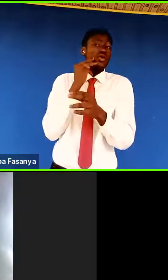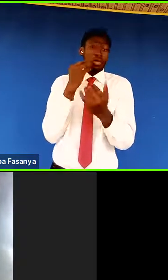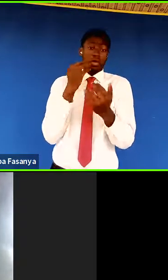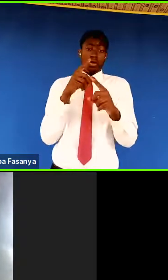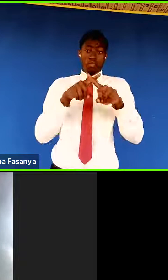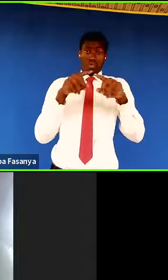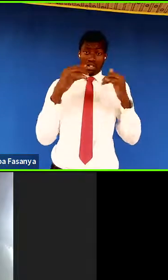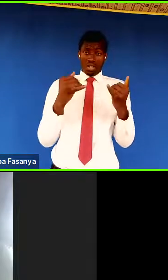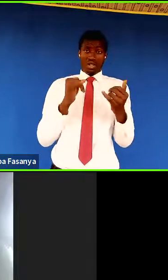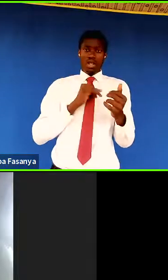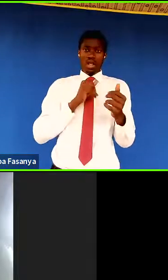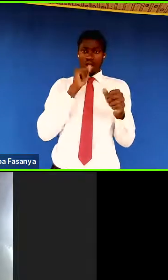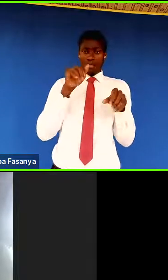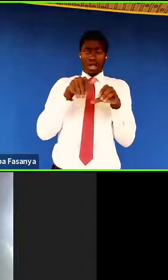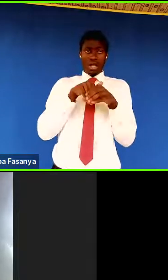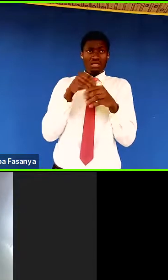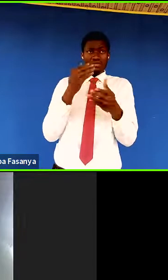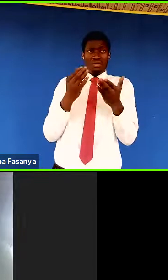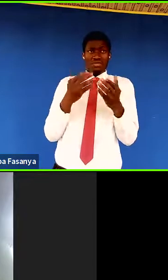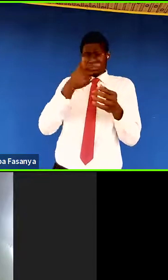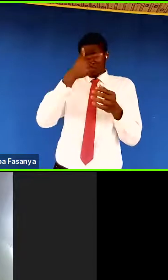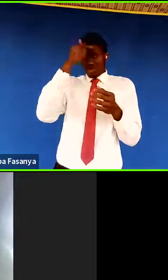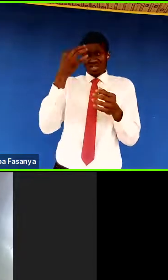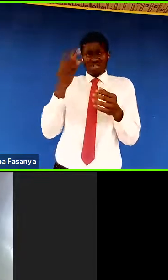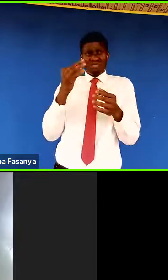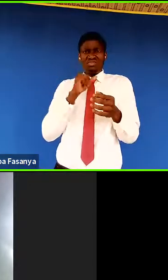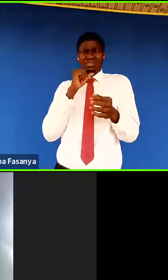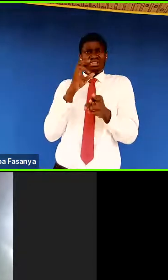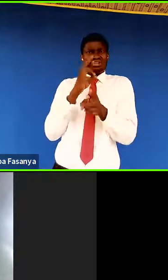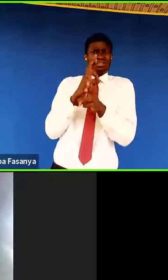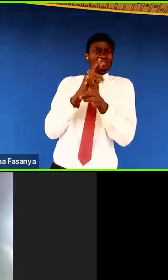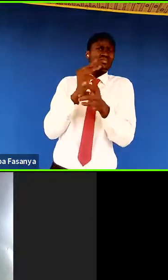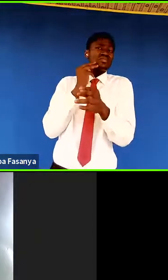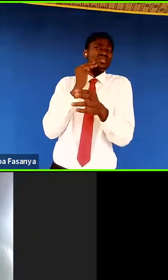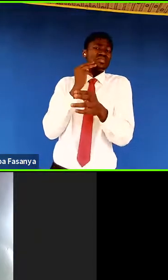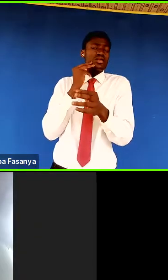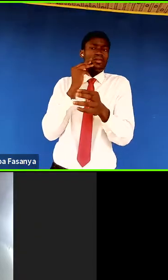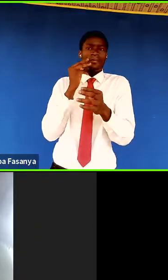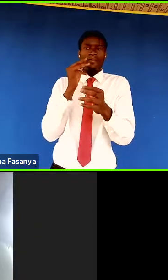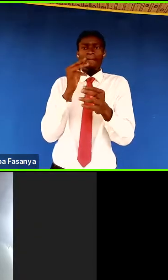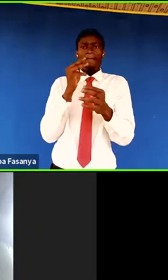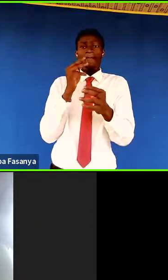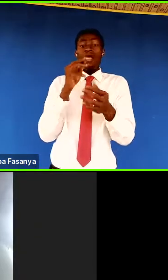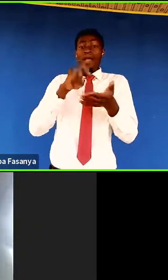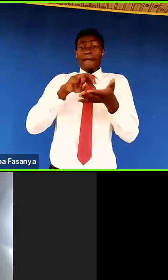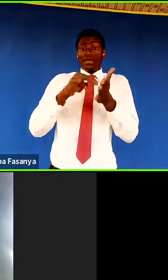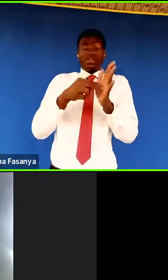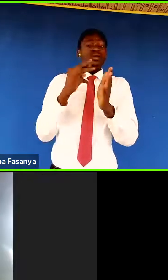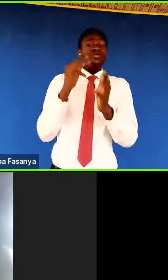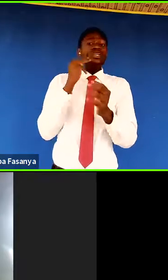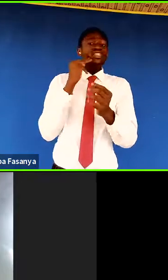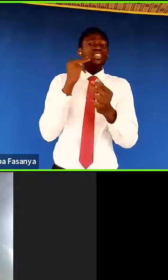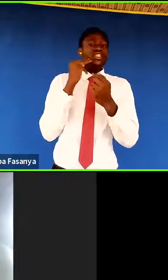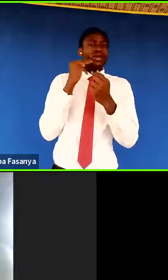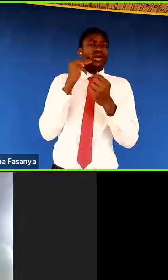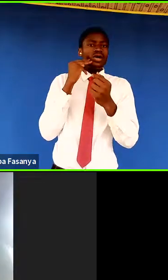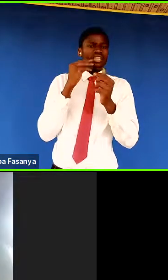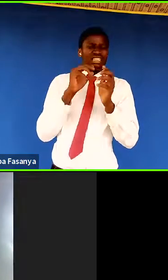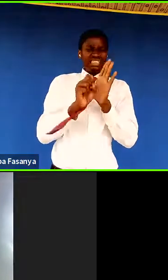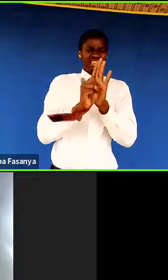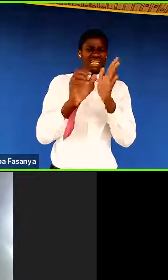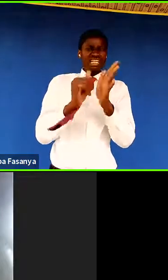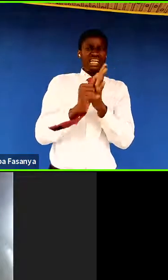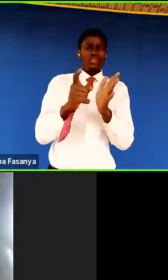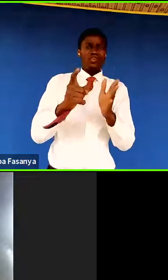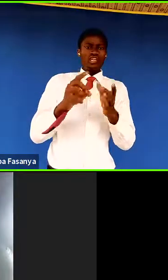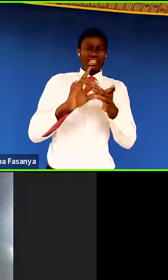of my irregular periods, if I'm not menstruating every month, I may not. That means menstruation is a sign that you are ovulating, you are releasing eggs every month. And